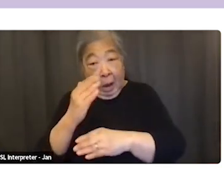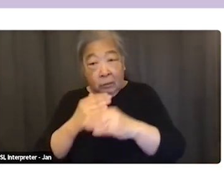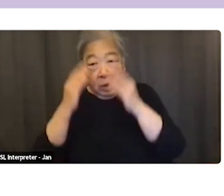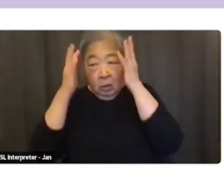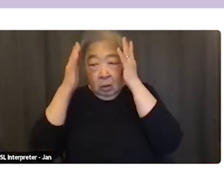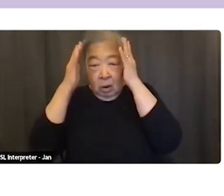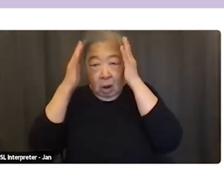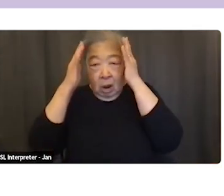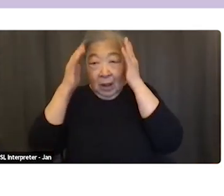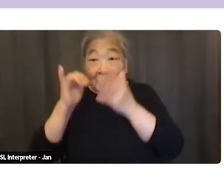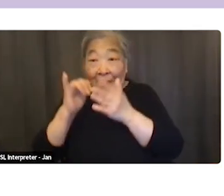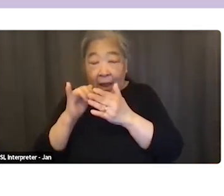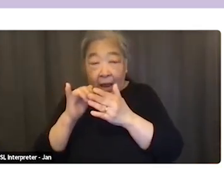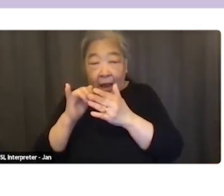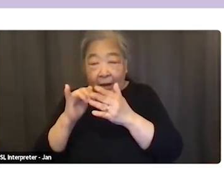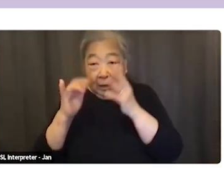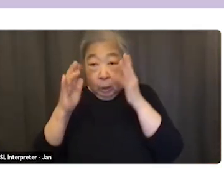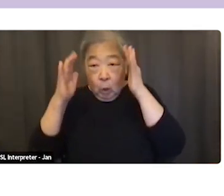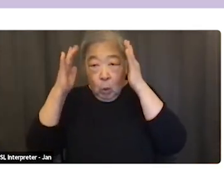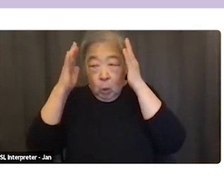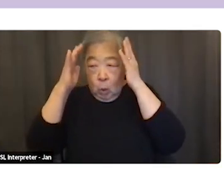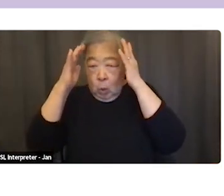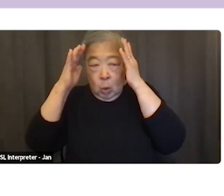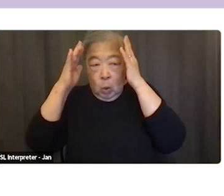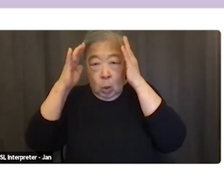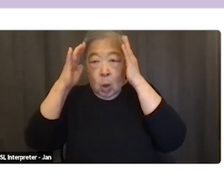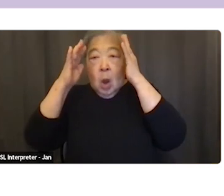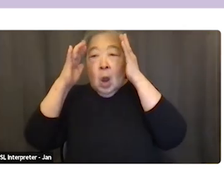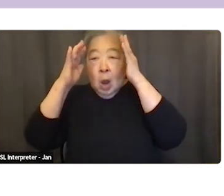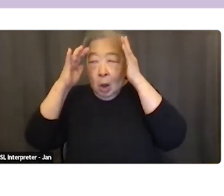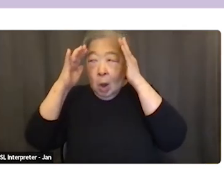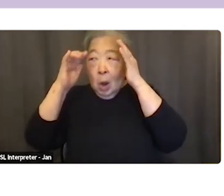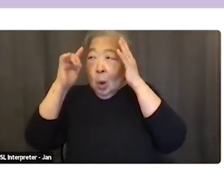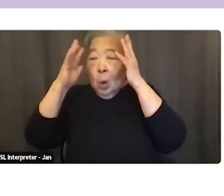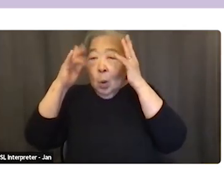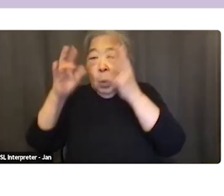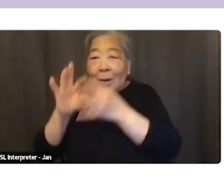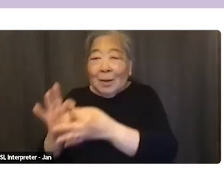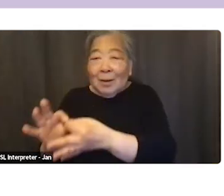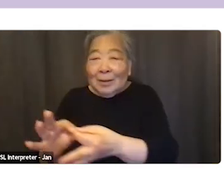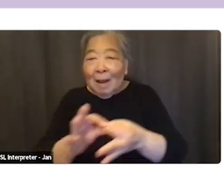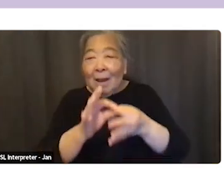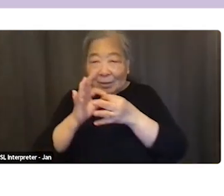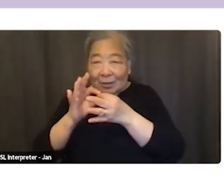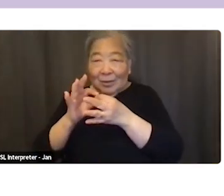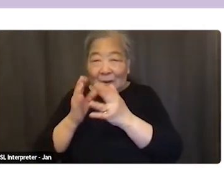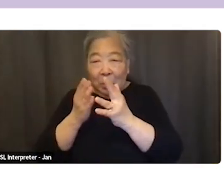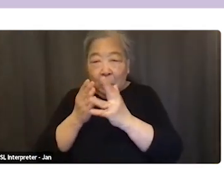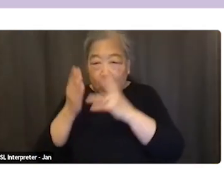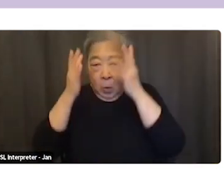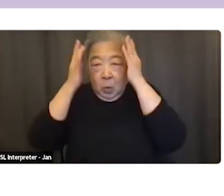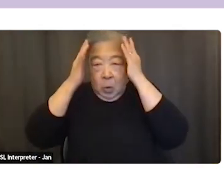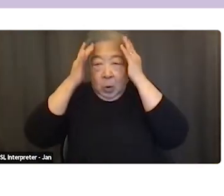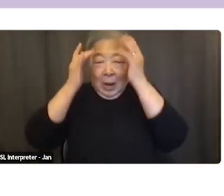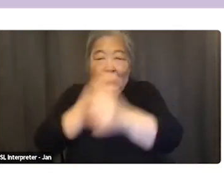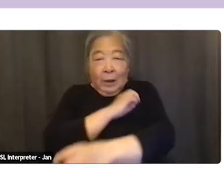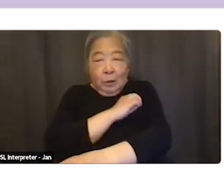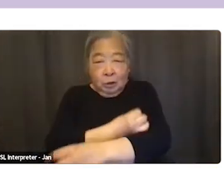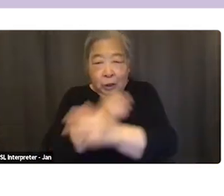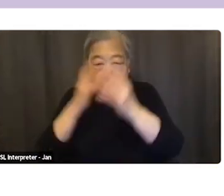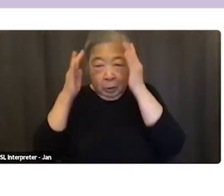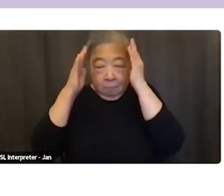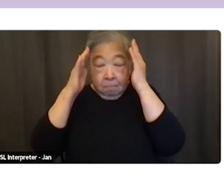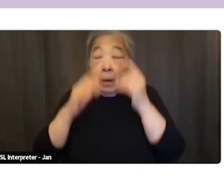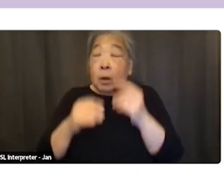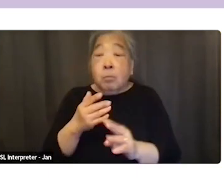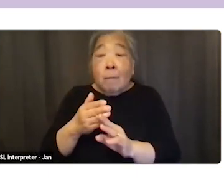with during this conversation. And before I start, I just want to honor my elders